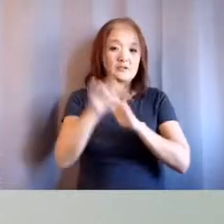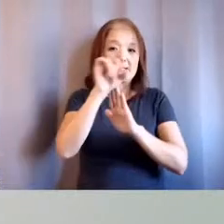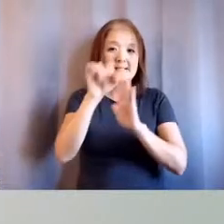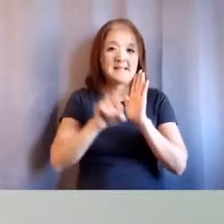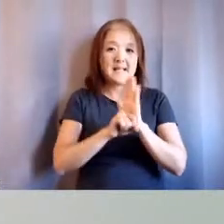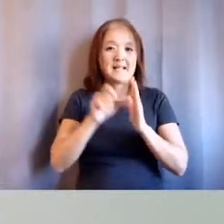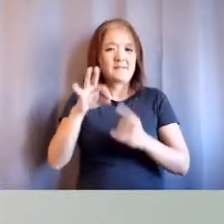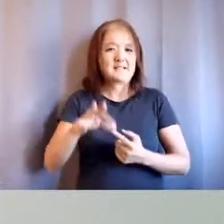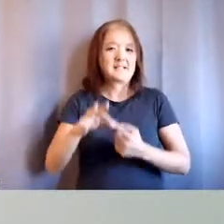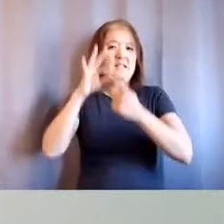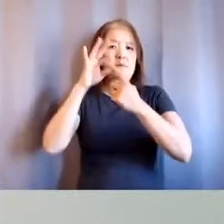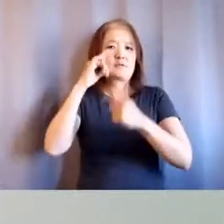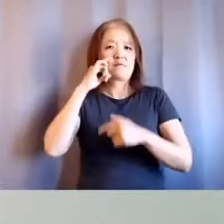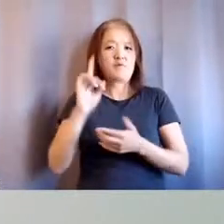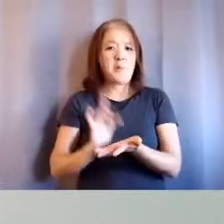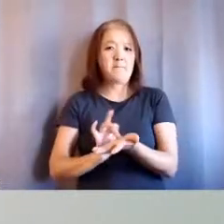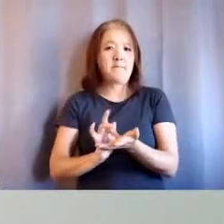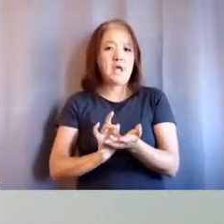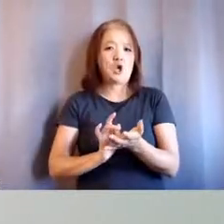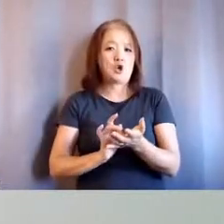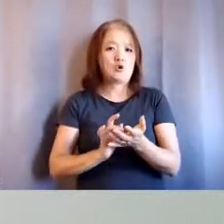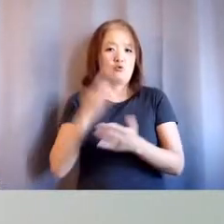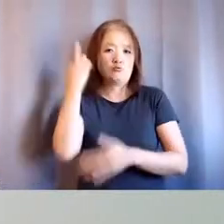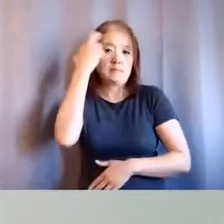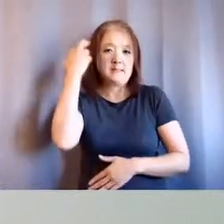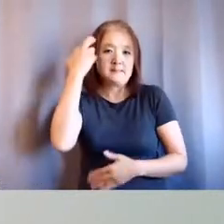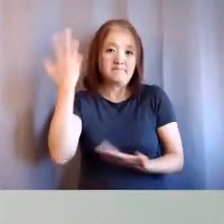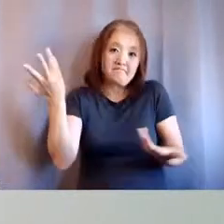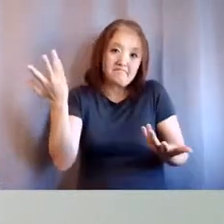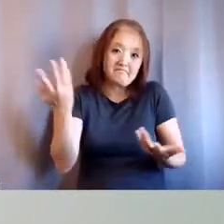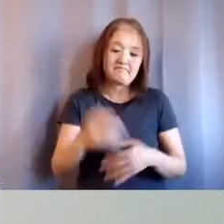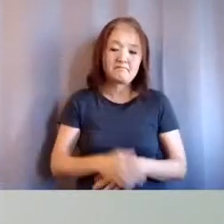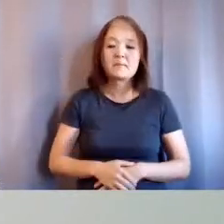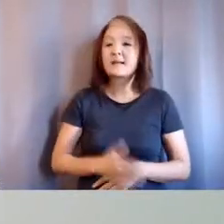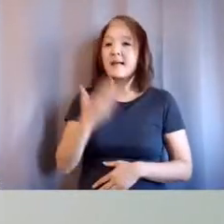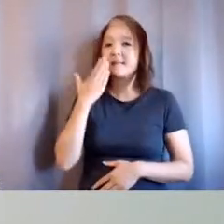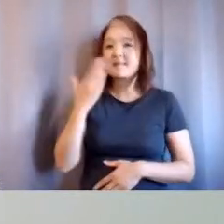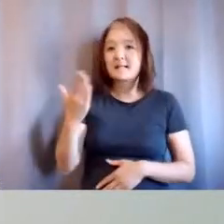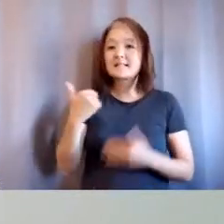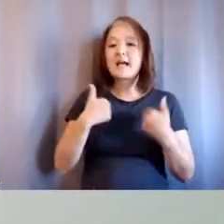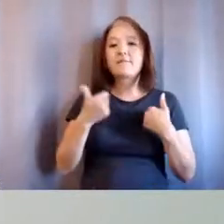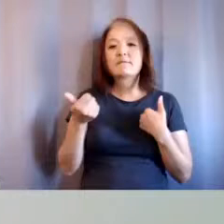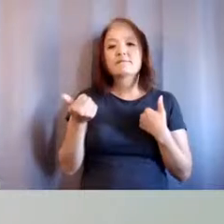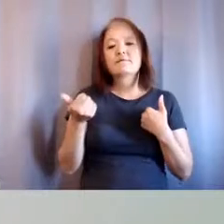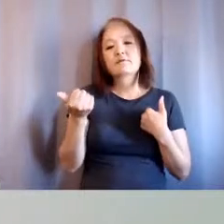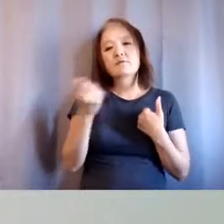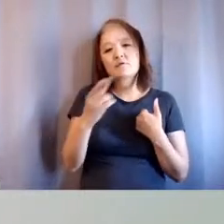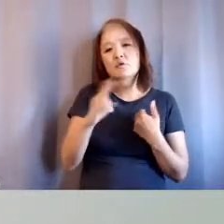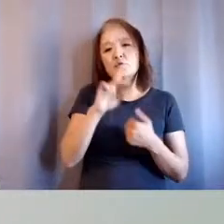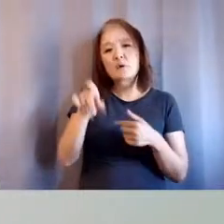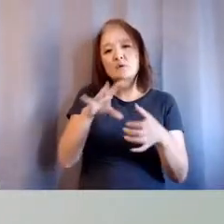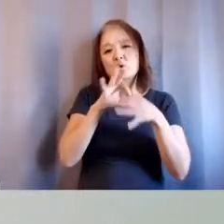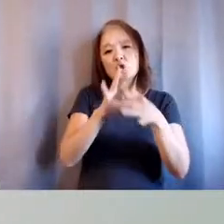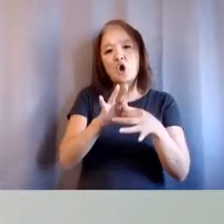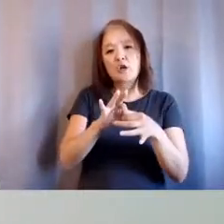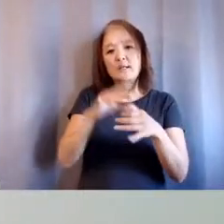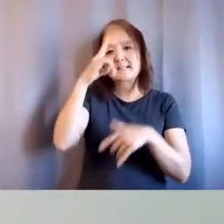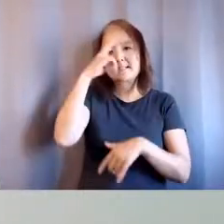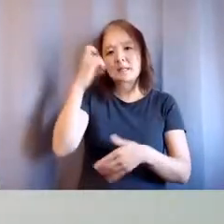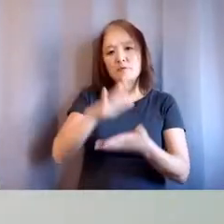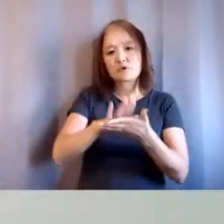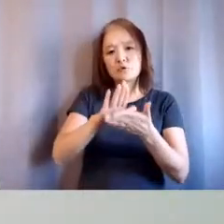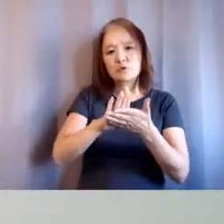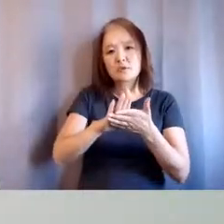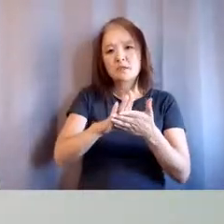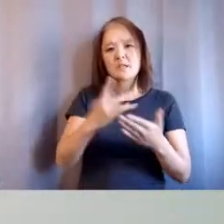medical purposes. Thanks. I have a few questions around summer school. Do we